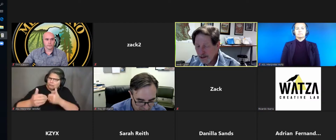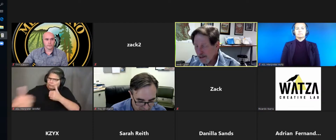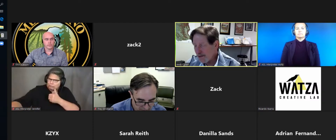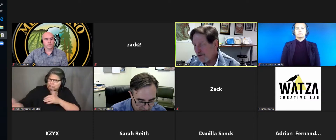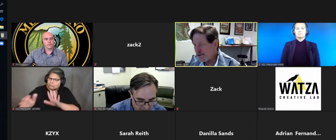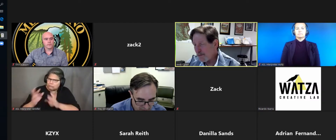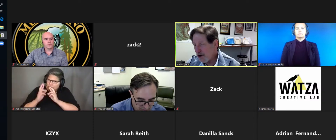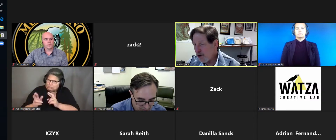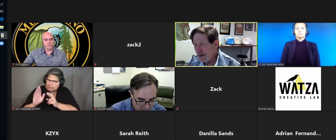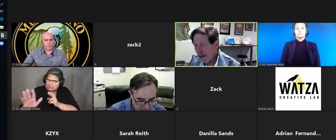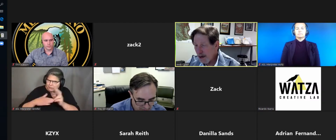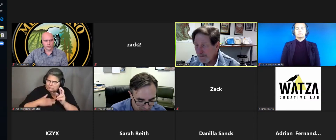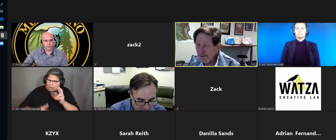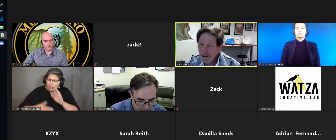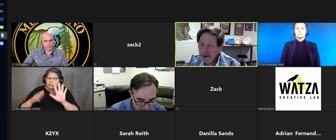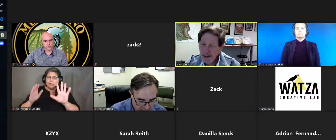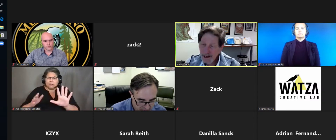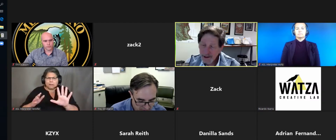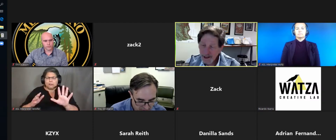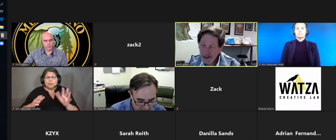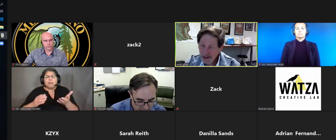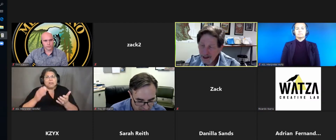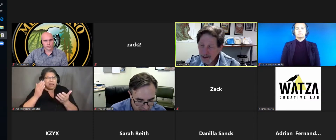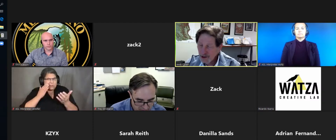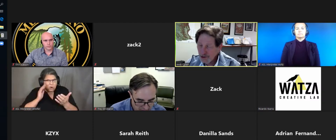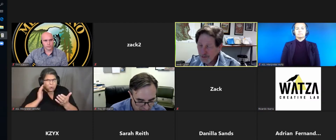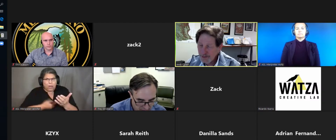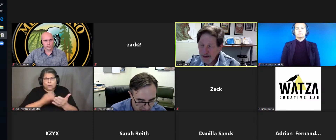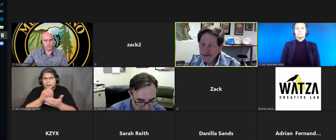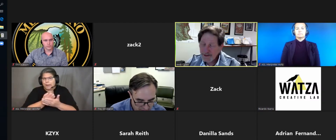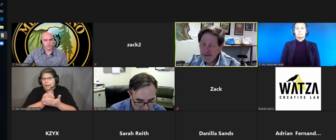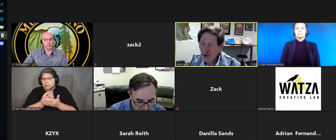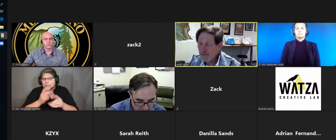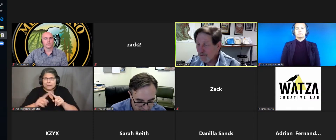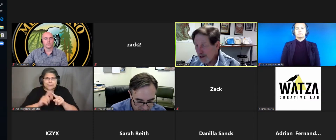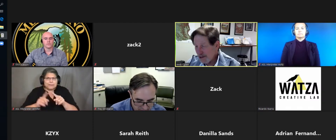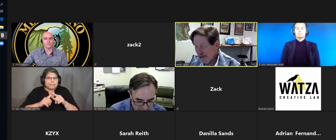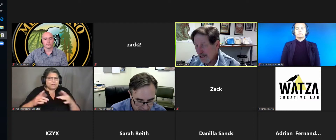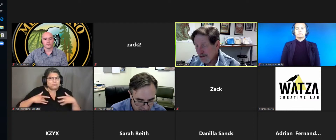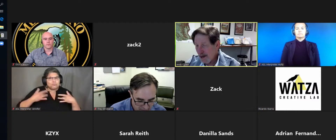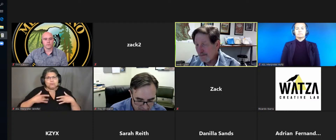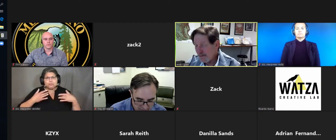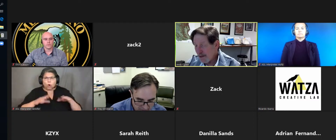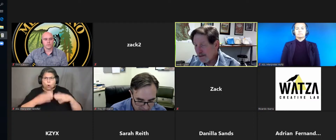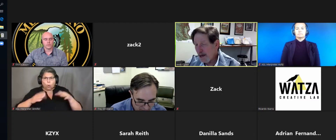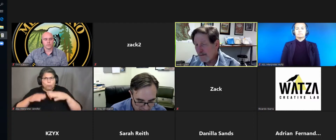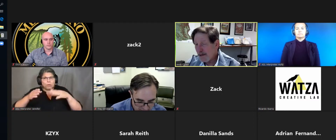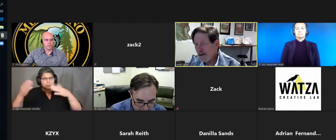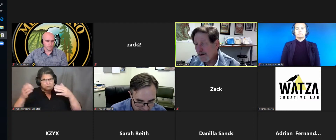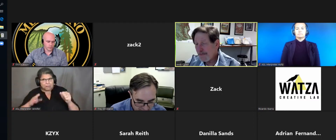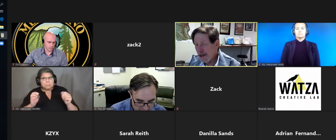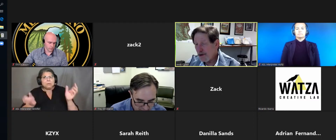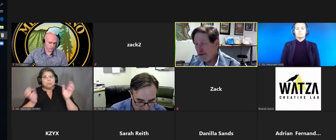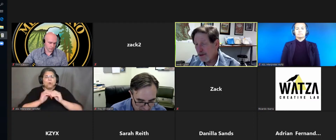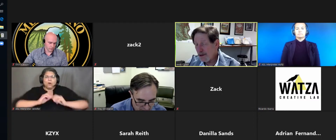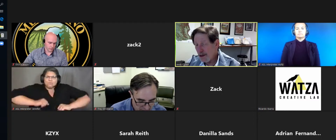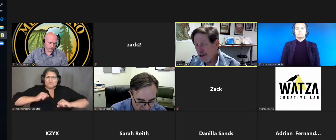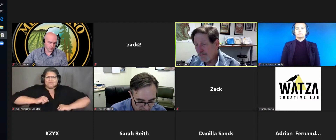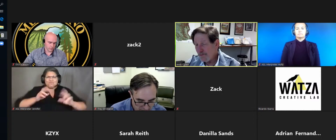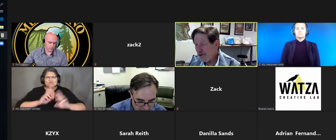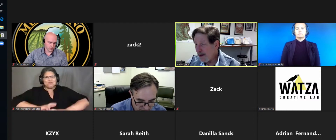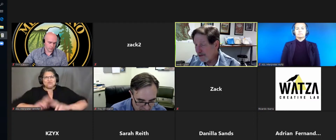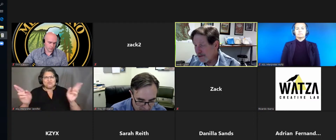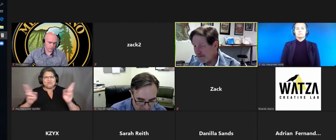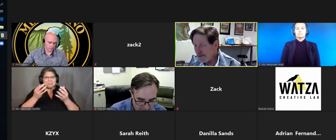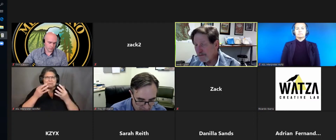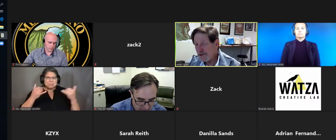economy and activities will be opening up, and you'll be able to be more free during that time. But in the meantime,